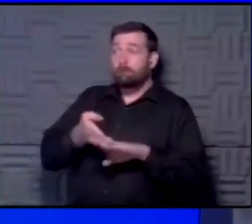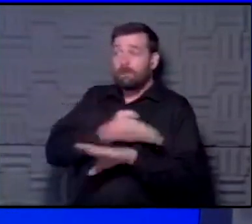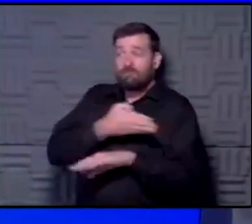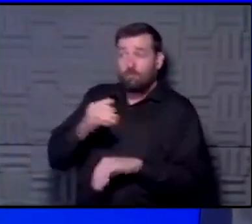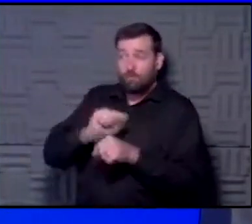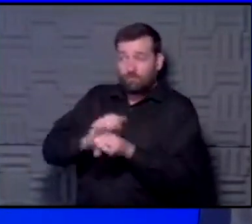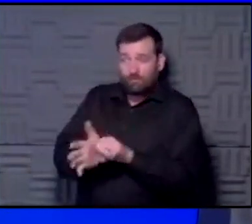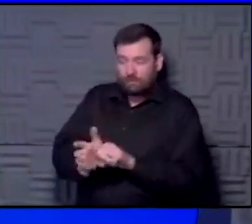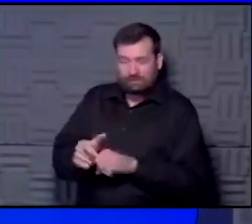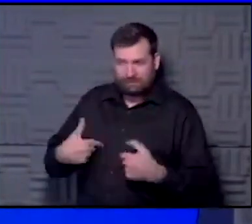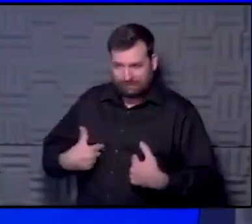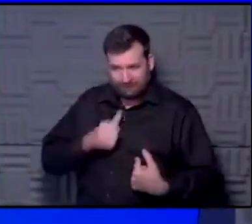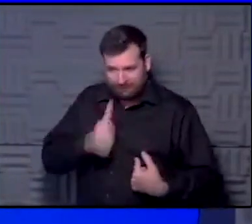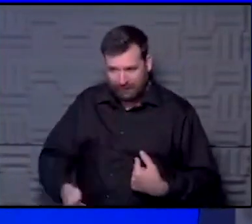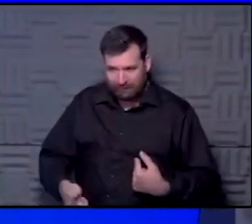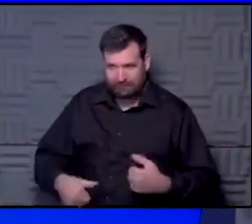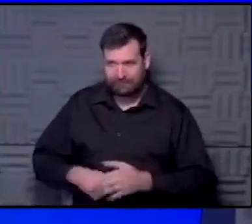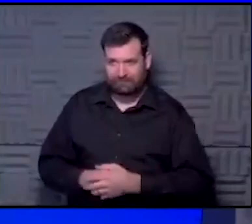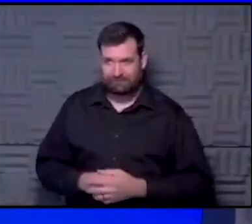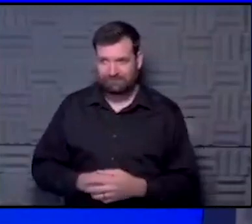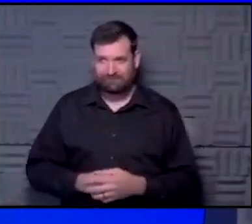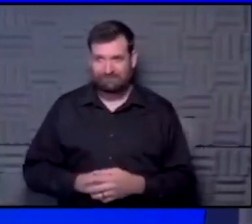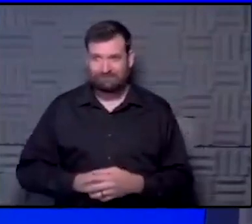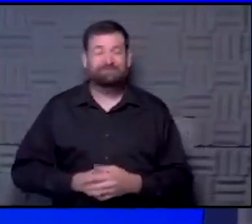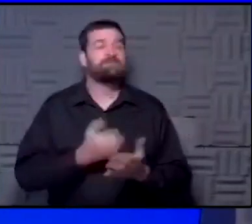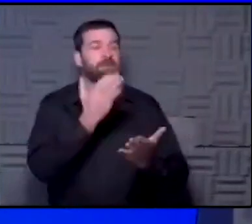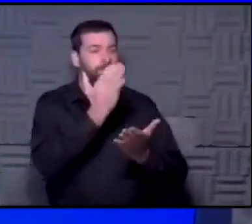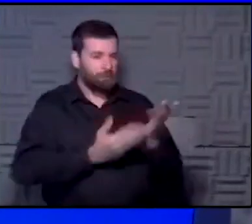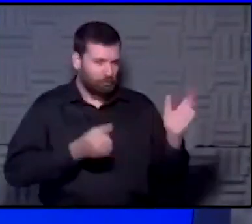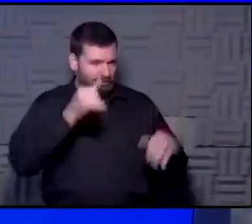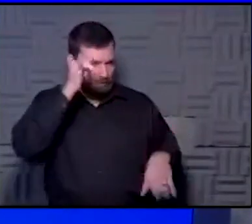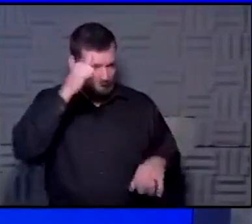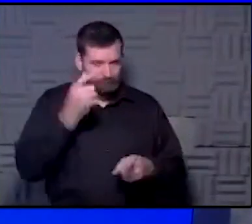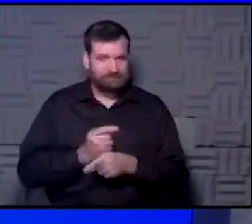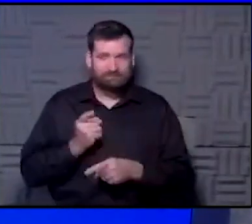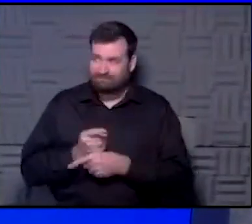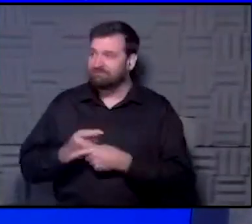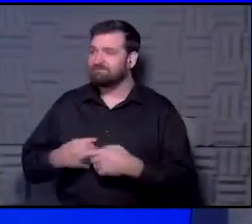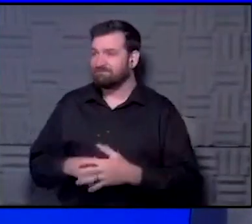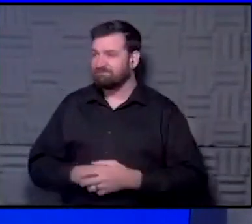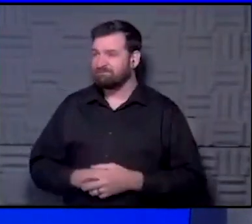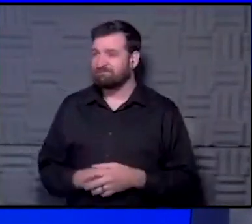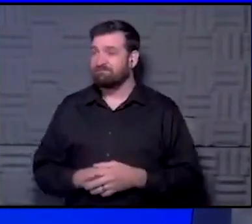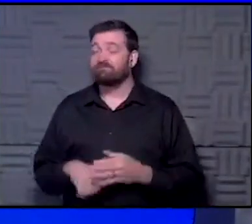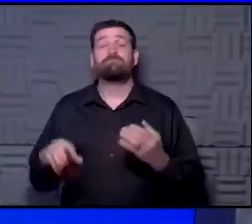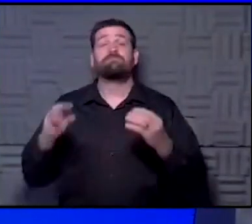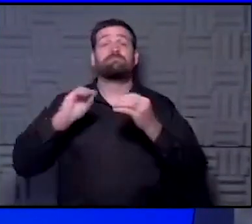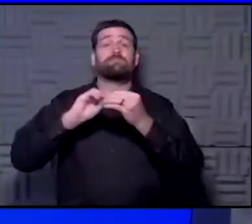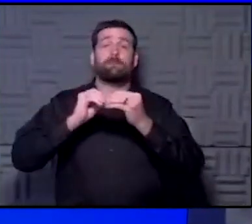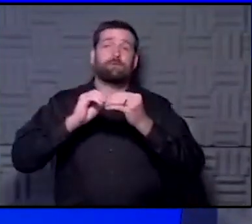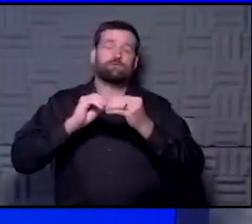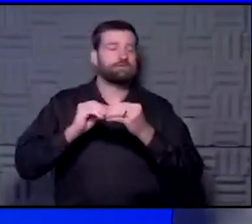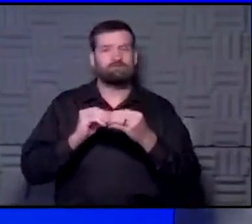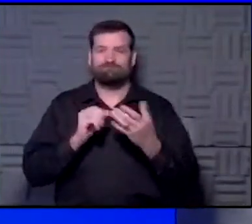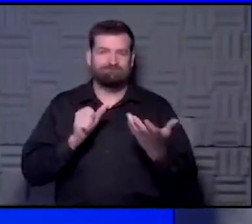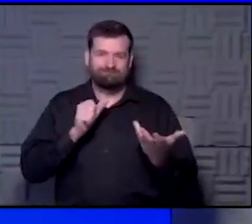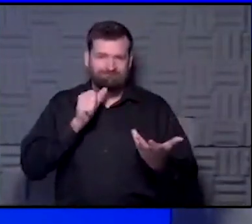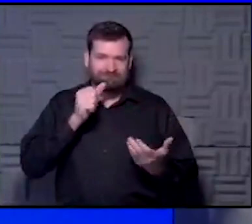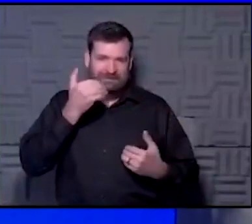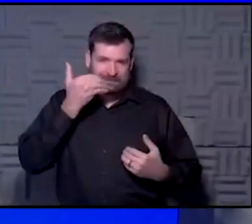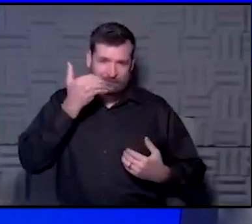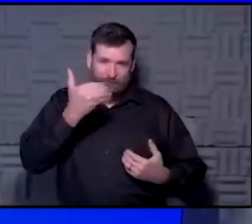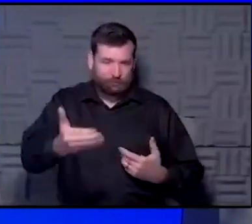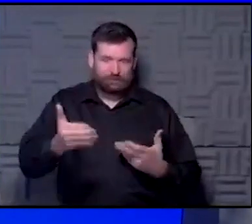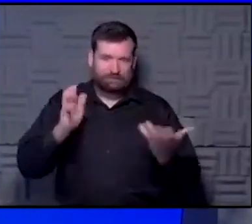to be clear. That's part of cows, right? It's part of cows. It's part of how you address cows. Yeah, the numbers aren't as good, and I think we have